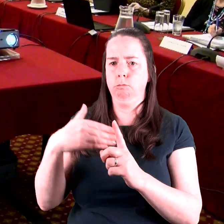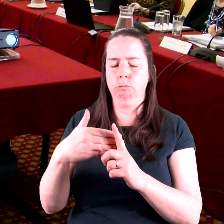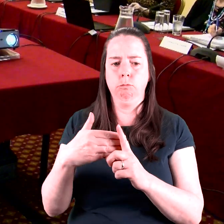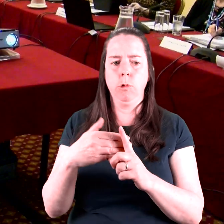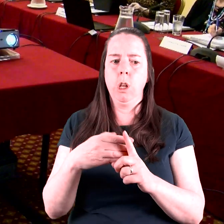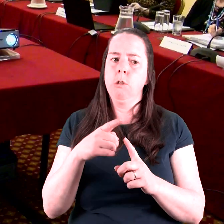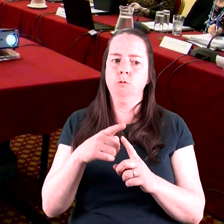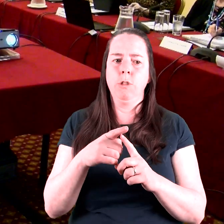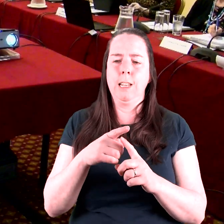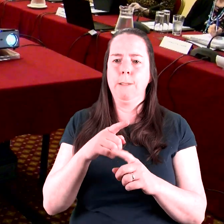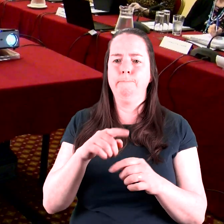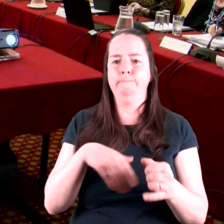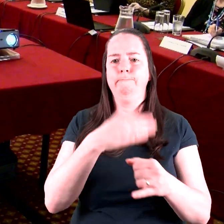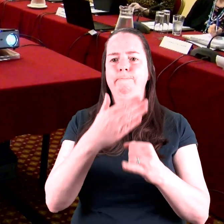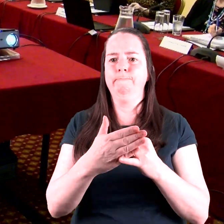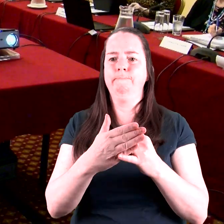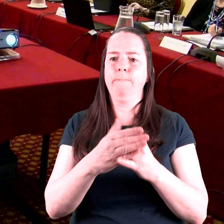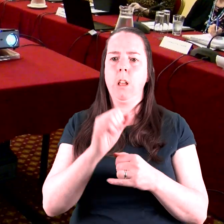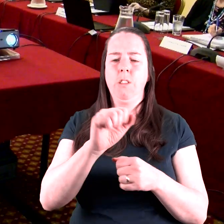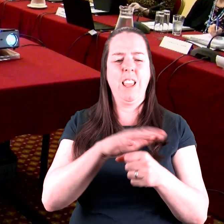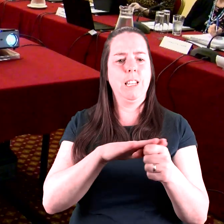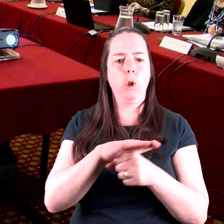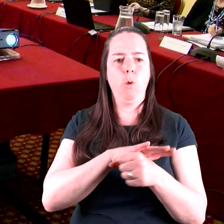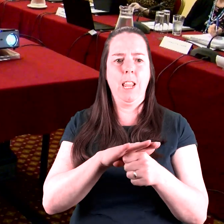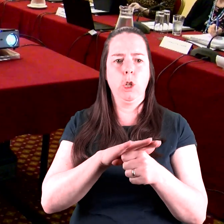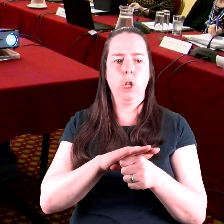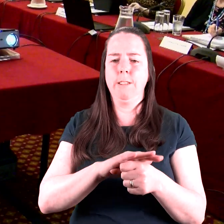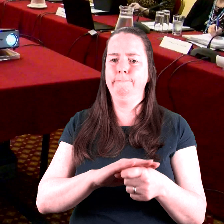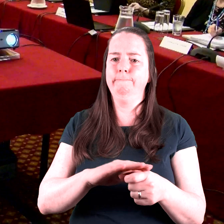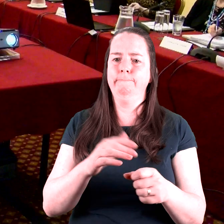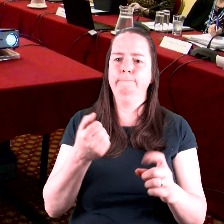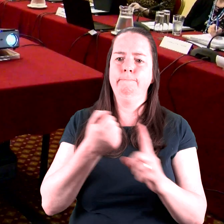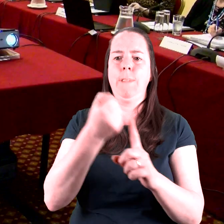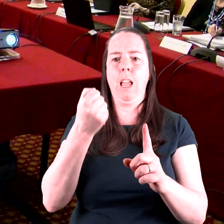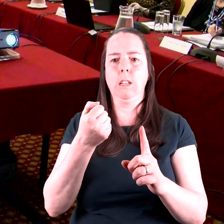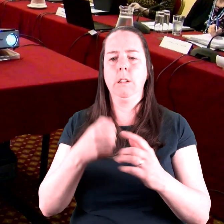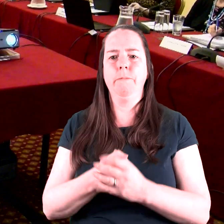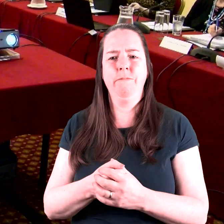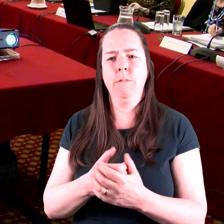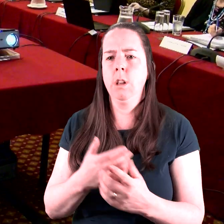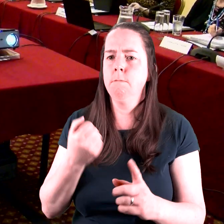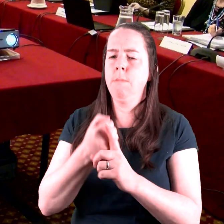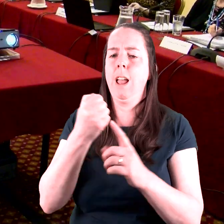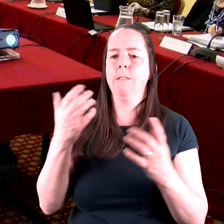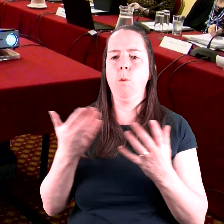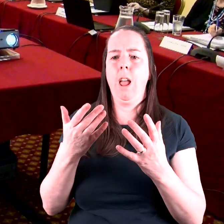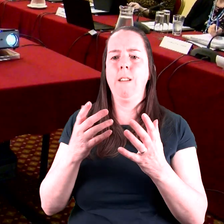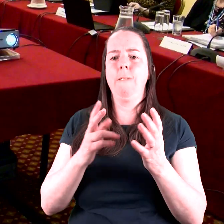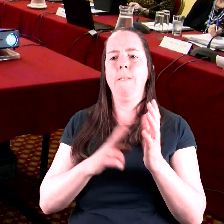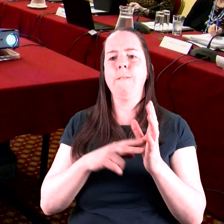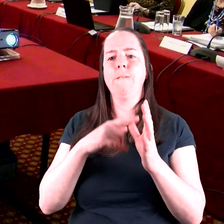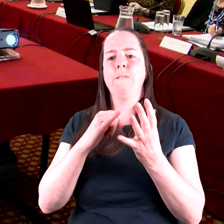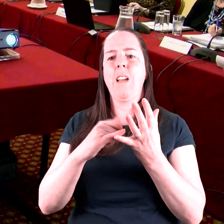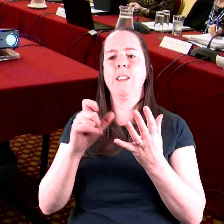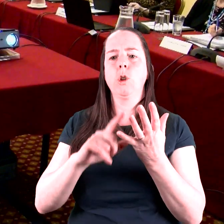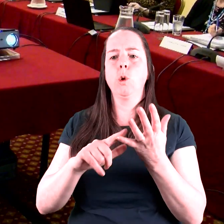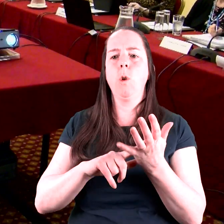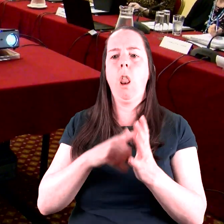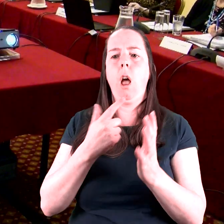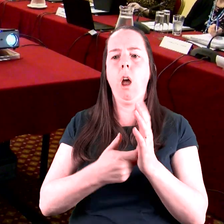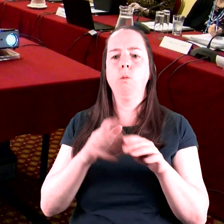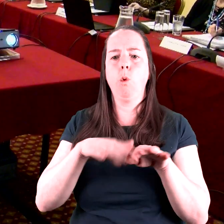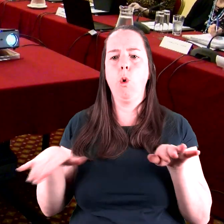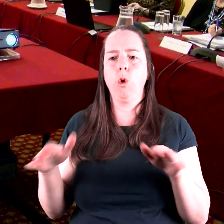have directly contributed to the situation they find themselves in. It has a very, it's very impactful in a vascular